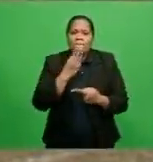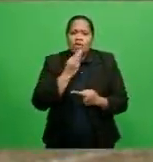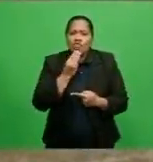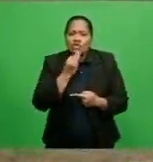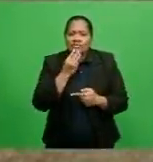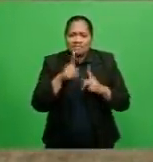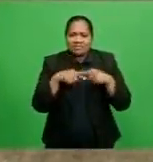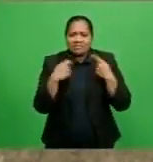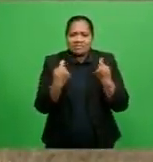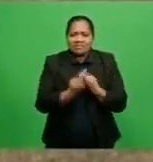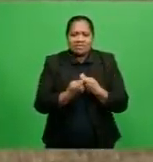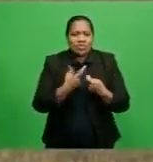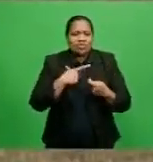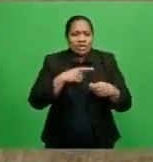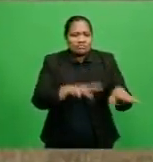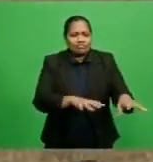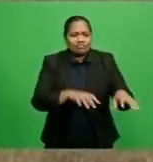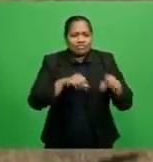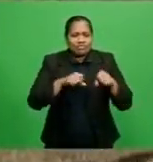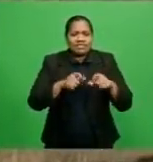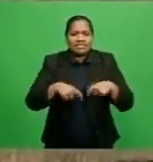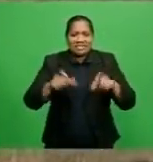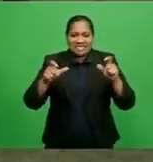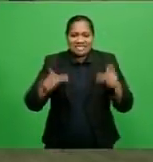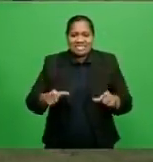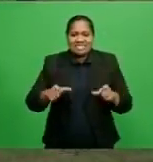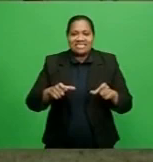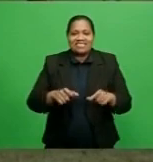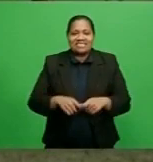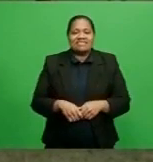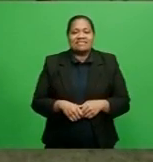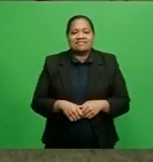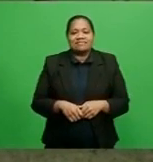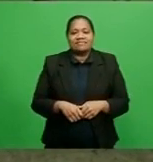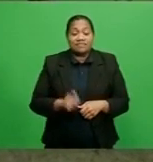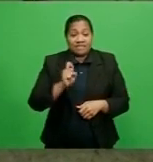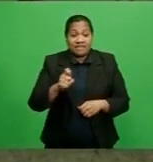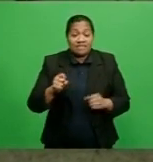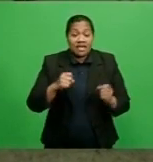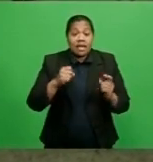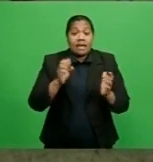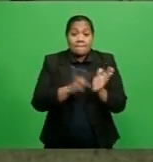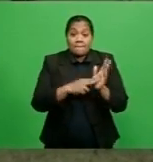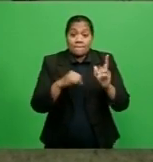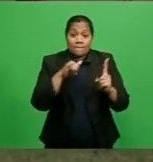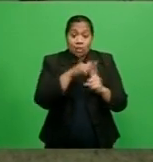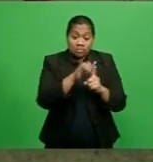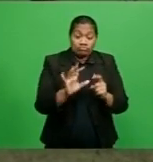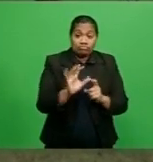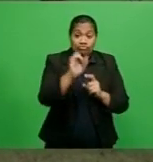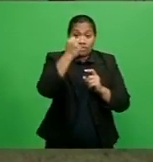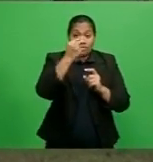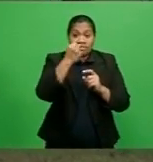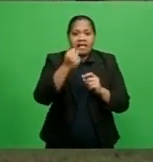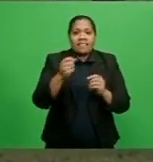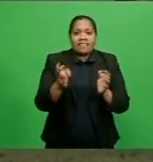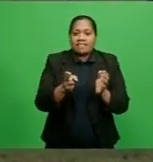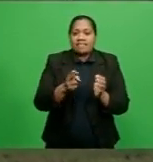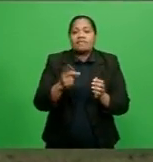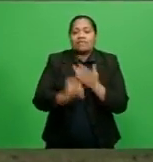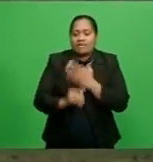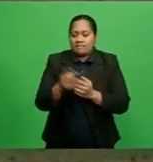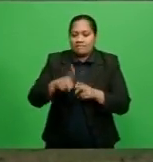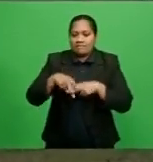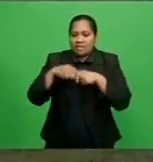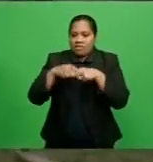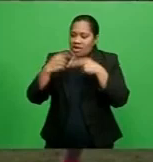city side at Churchill Park a week later. However, if Namosi wins against Lautoka, then Nandrunga will challenge the champions next